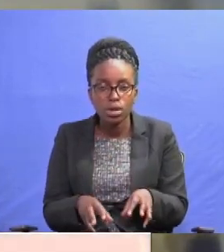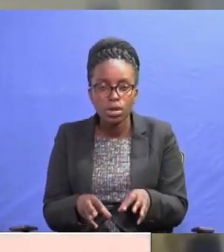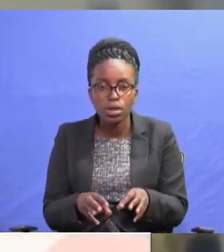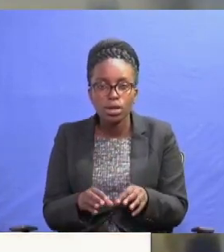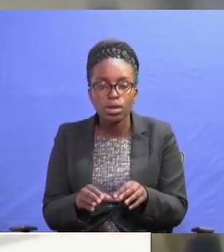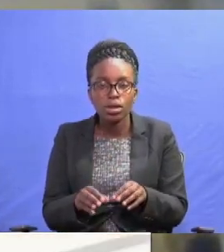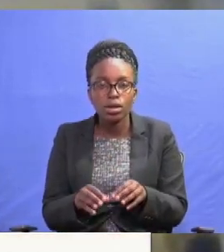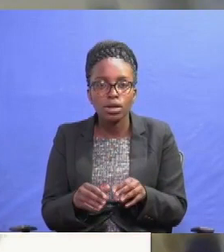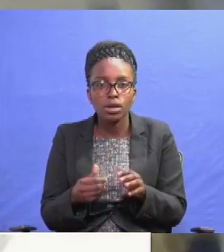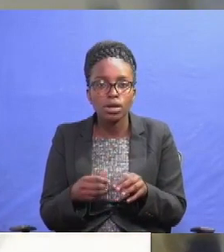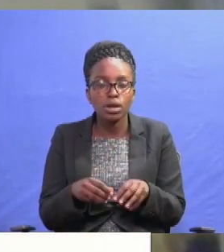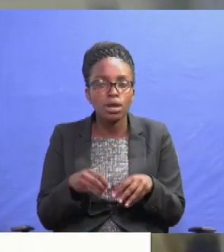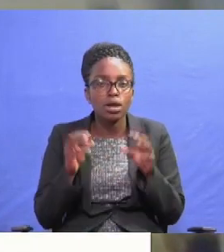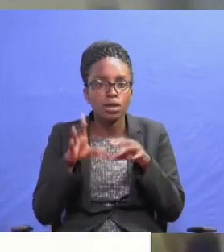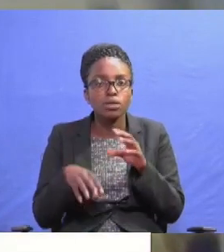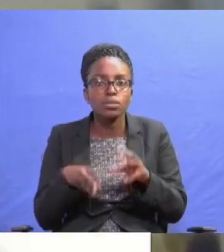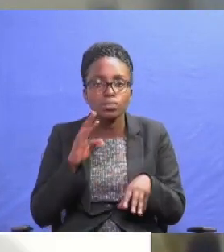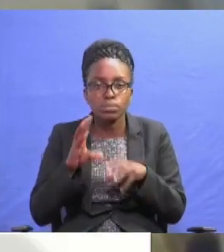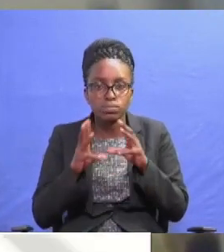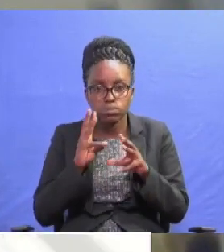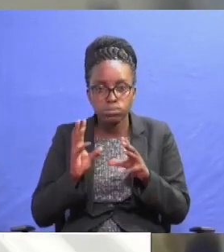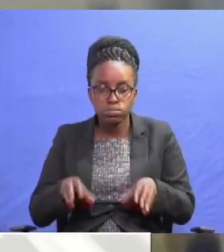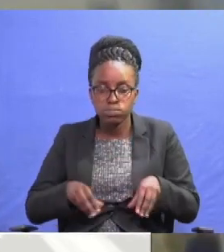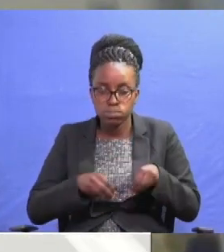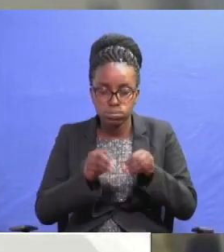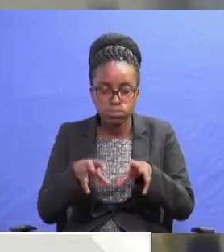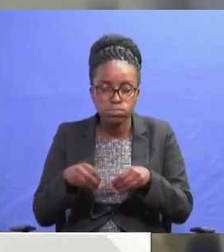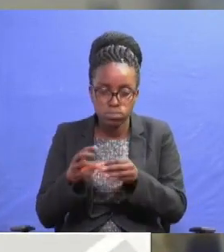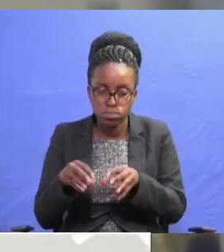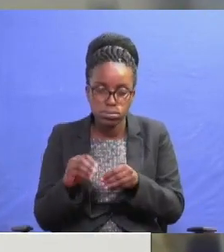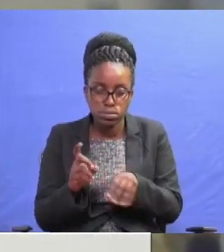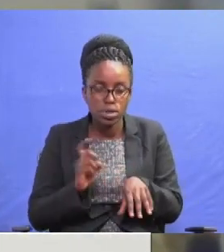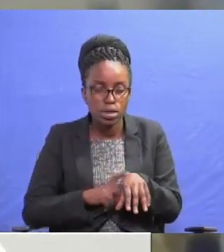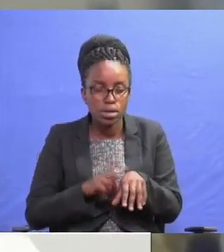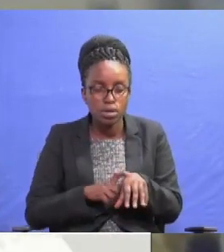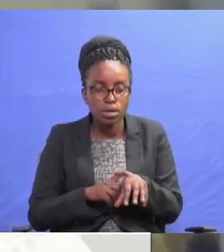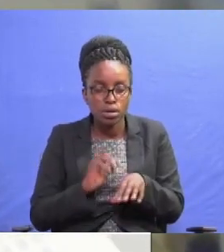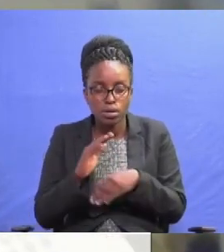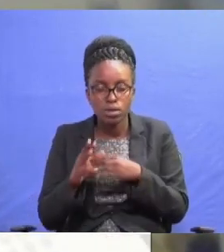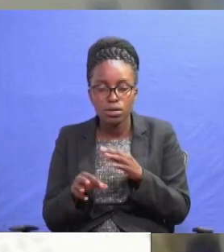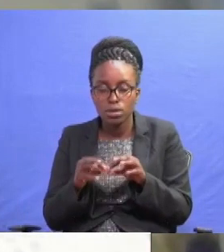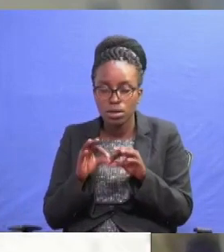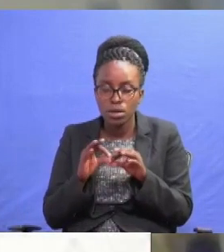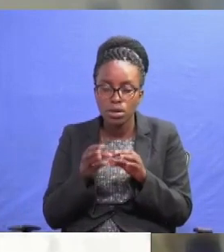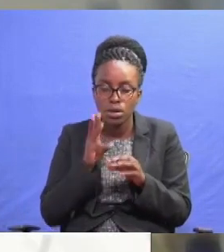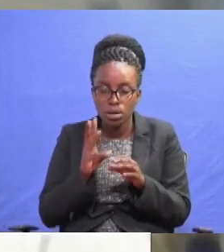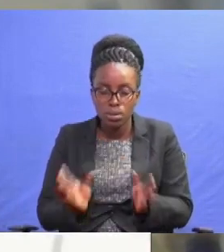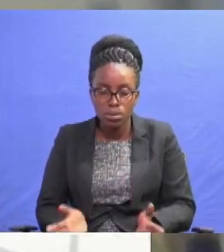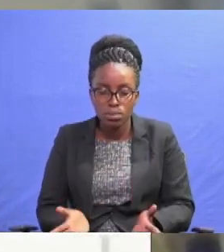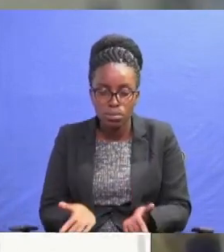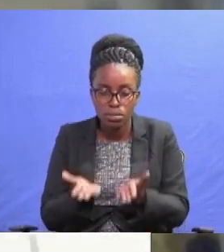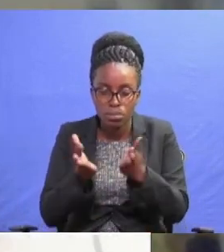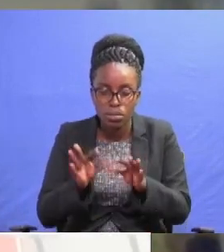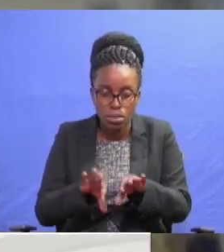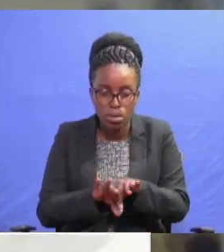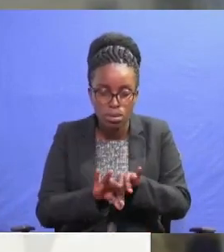a flat plain. Of course, we talk of flood plain because they get flooded occasionally,